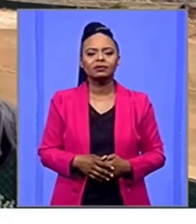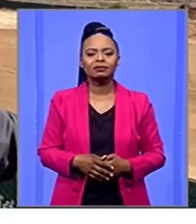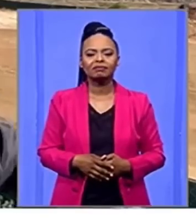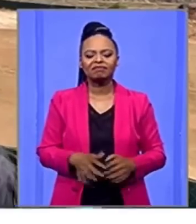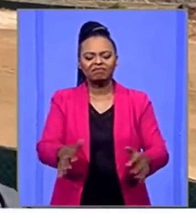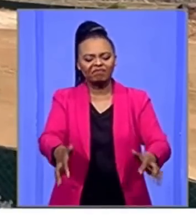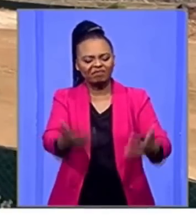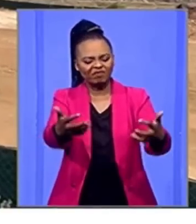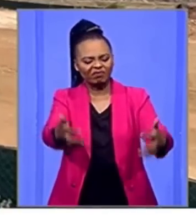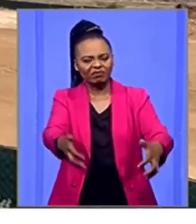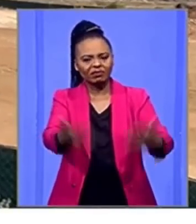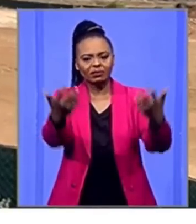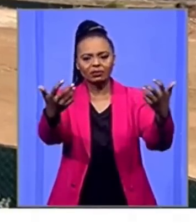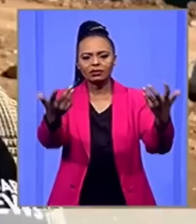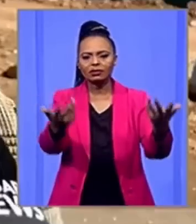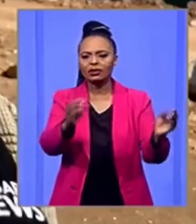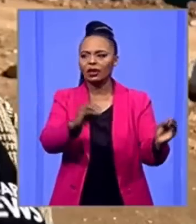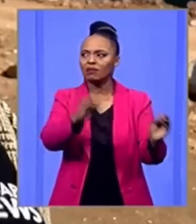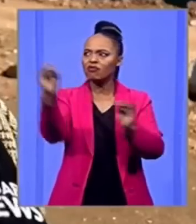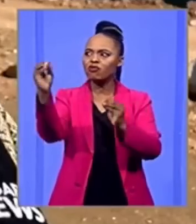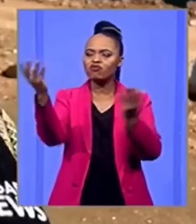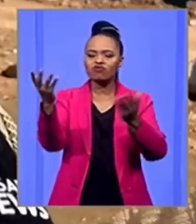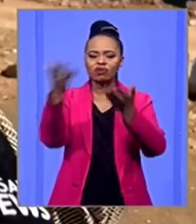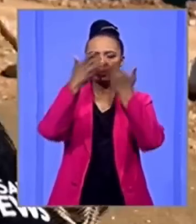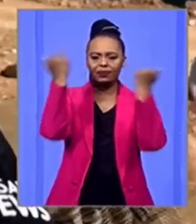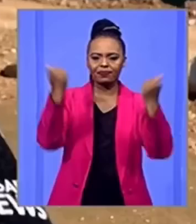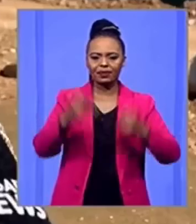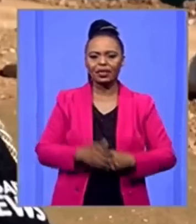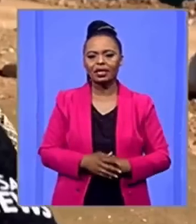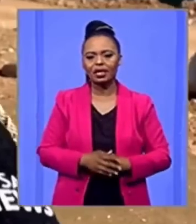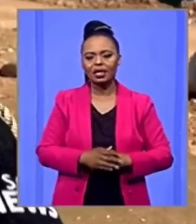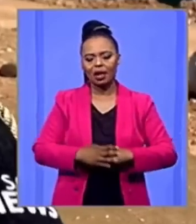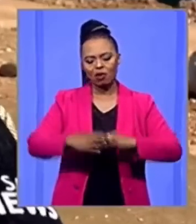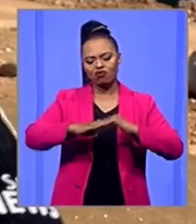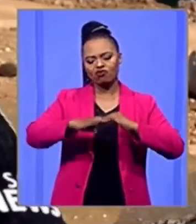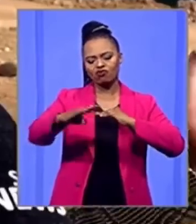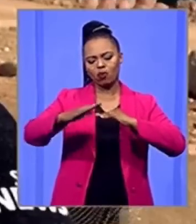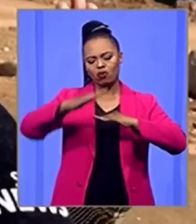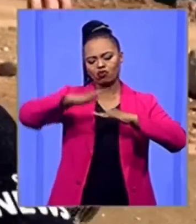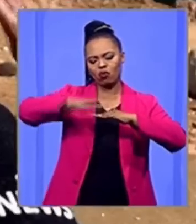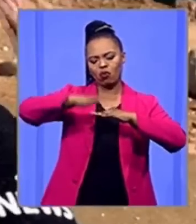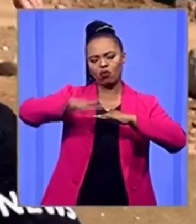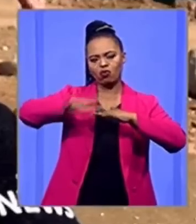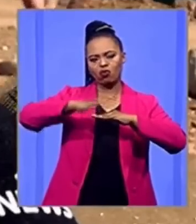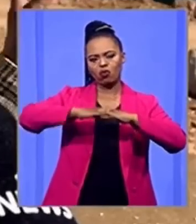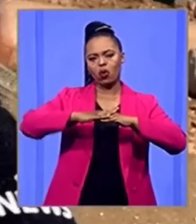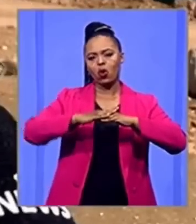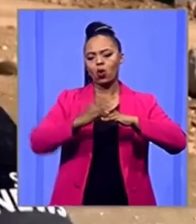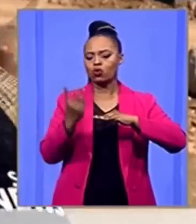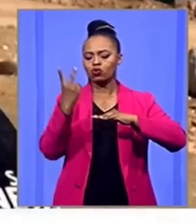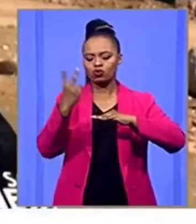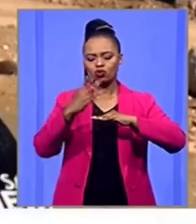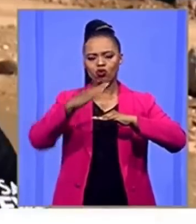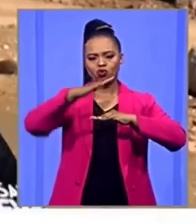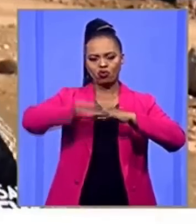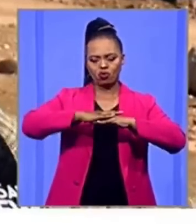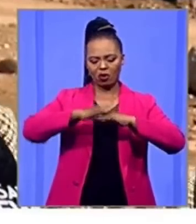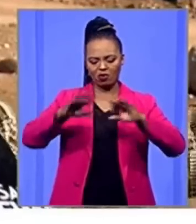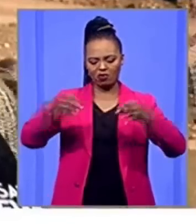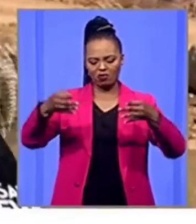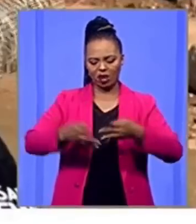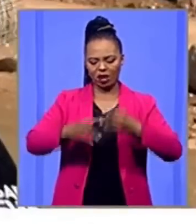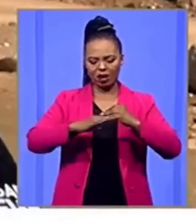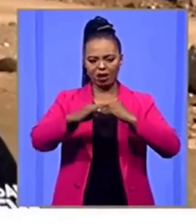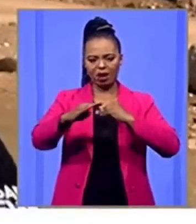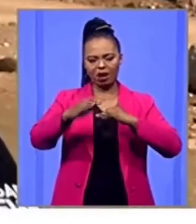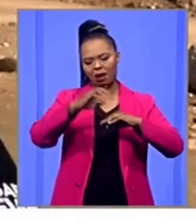ipolotše mo la ksa tse le male go ntse. Mo la godimo ga mabitlala. Go na le mabitla mabedi a ba tlošitšego. Le la ngwana